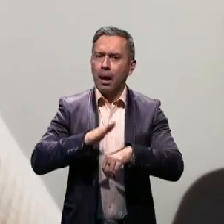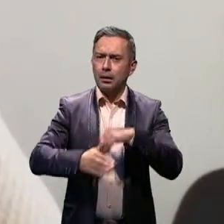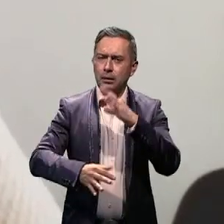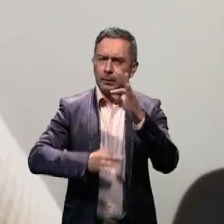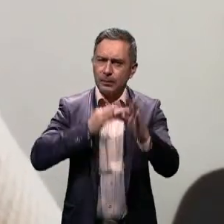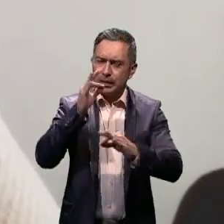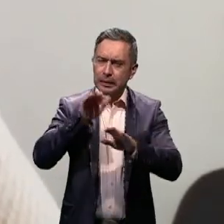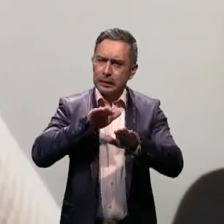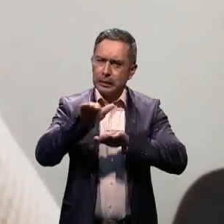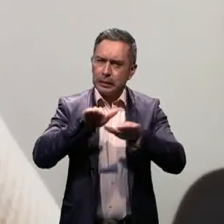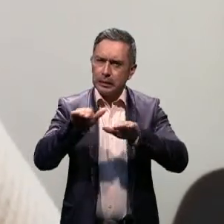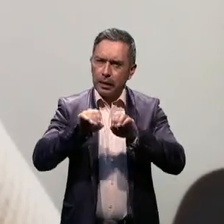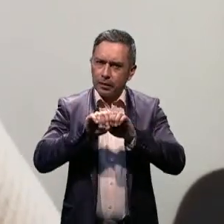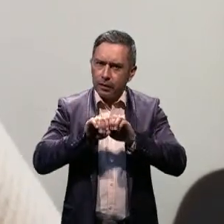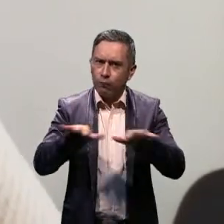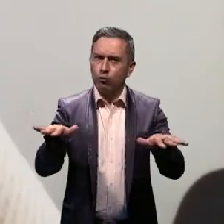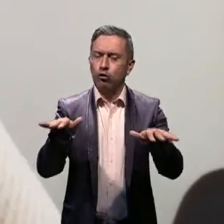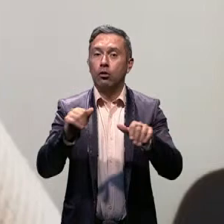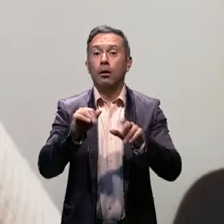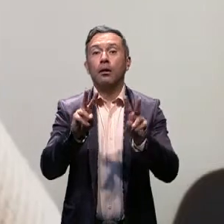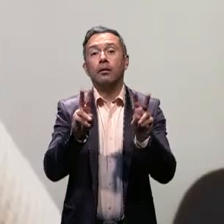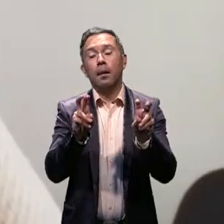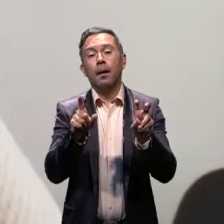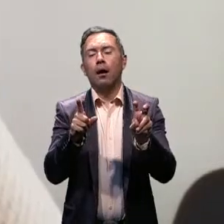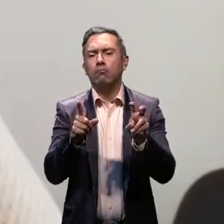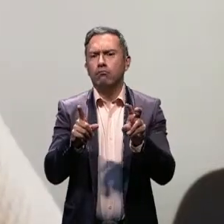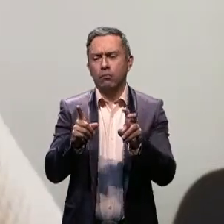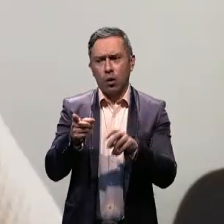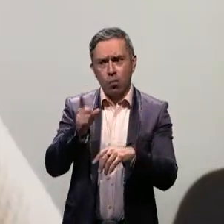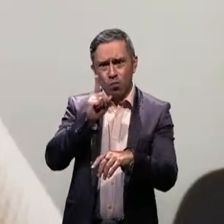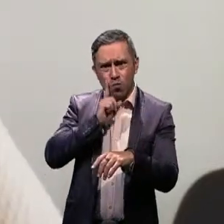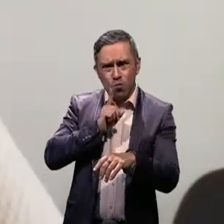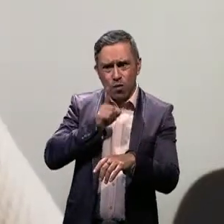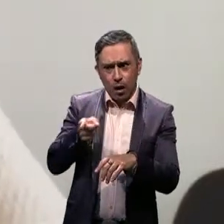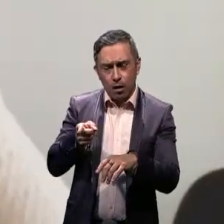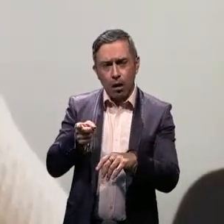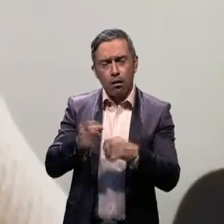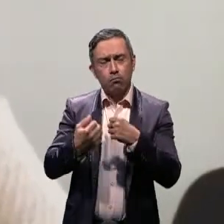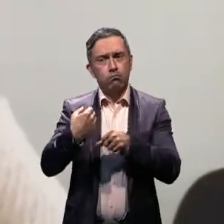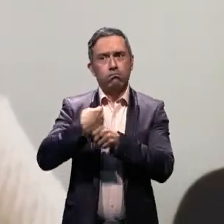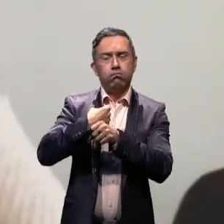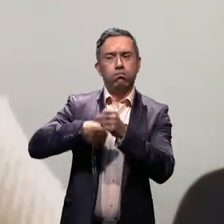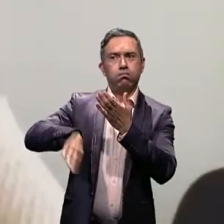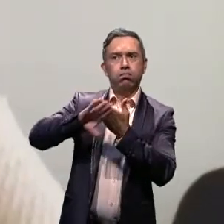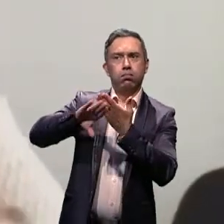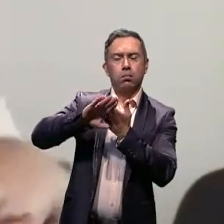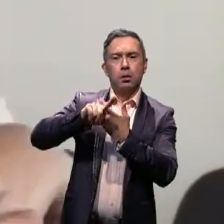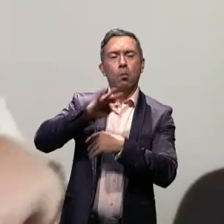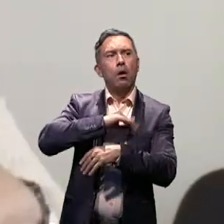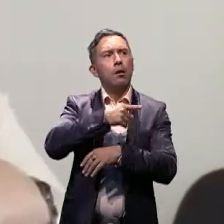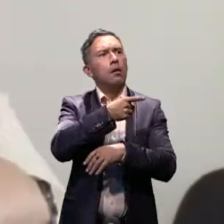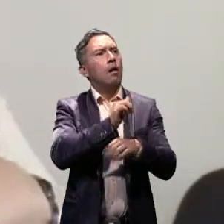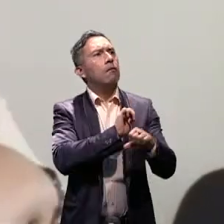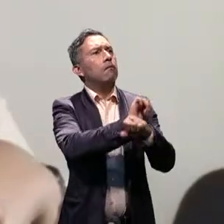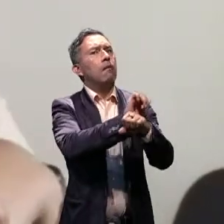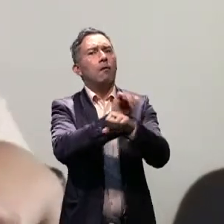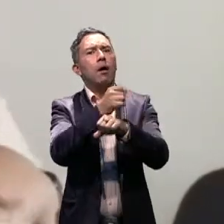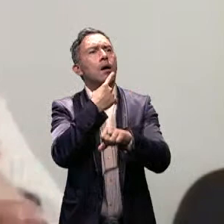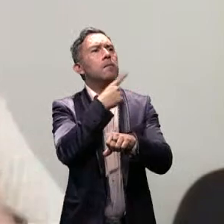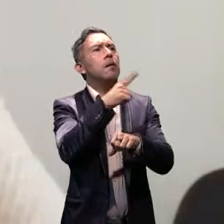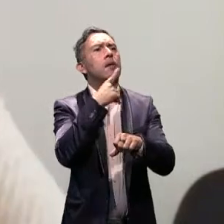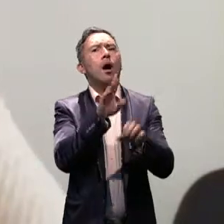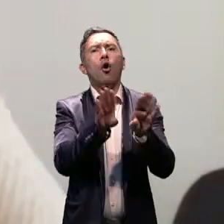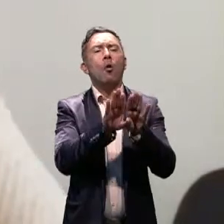to have a more dissemination of the information and the routes and ways where women